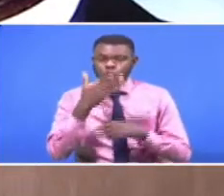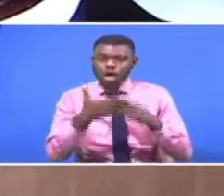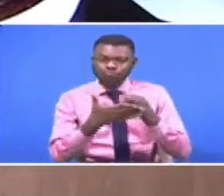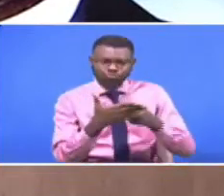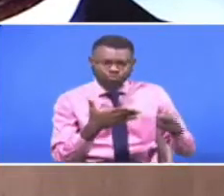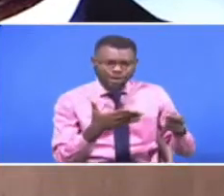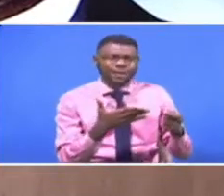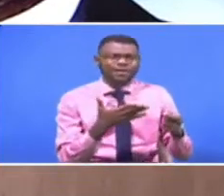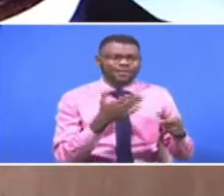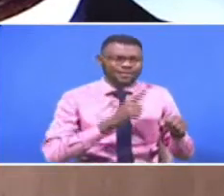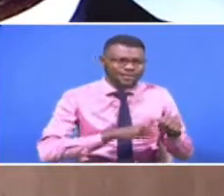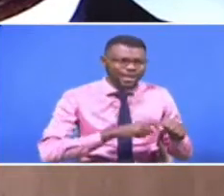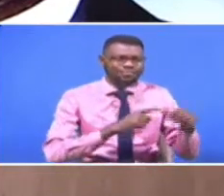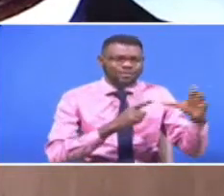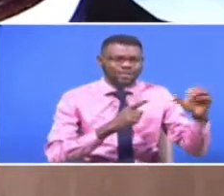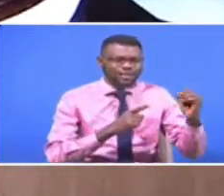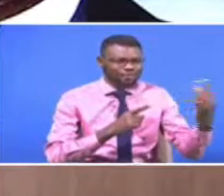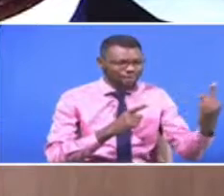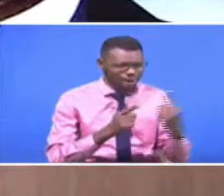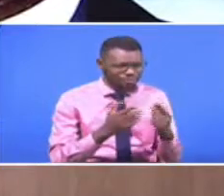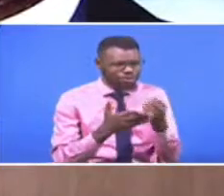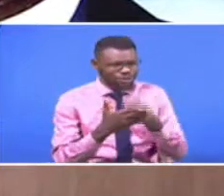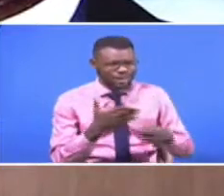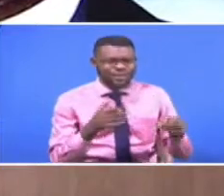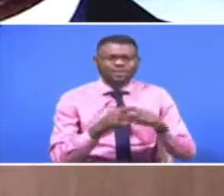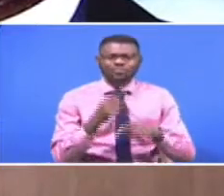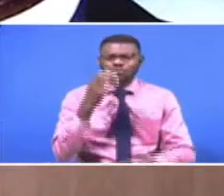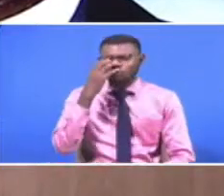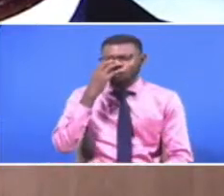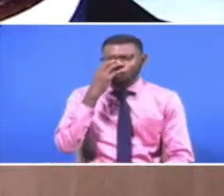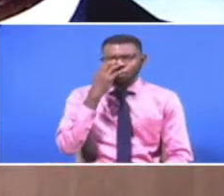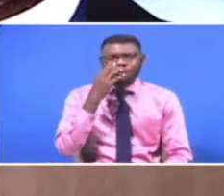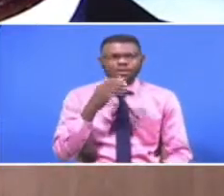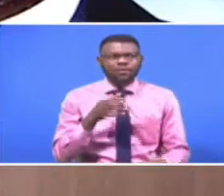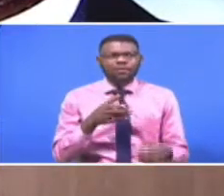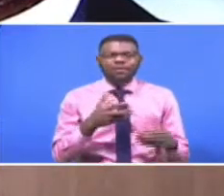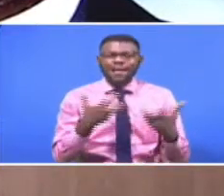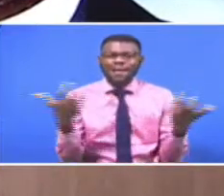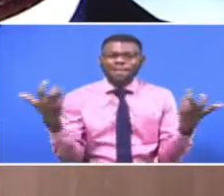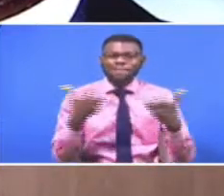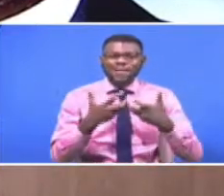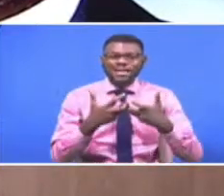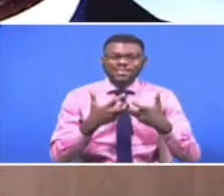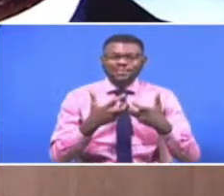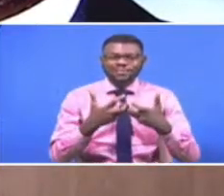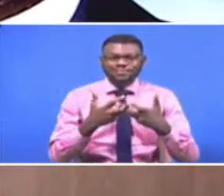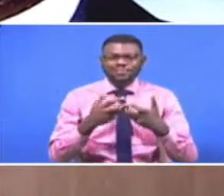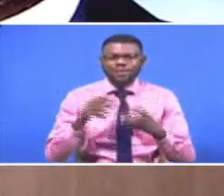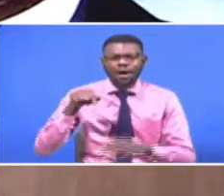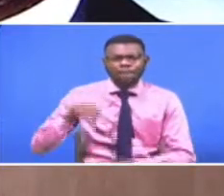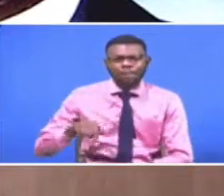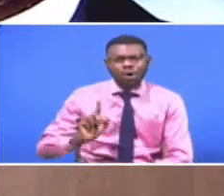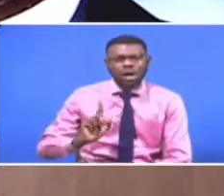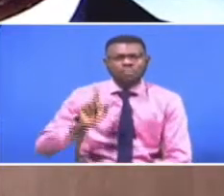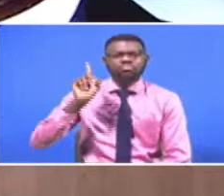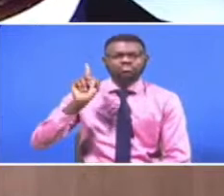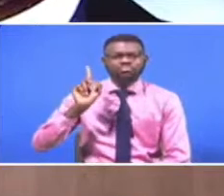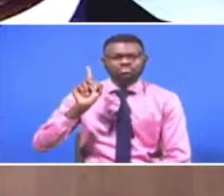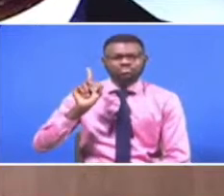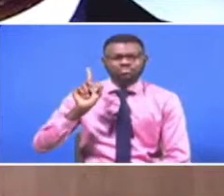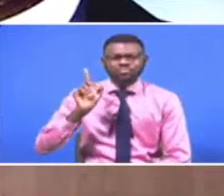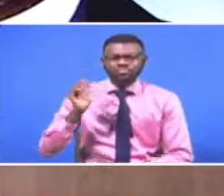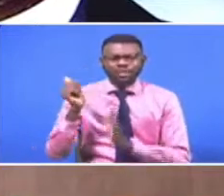cabinet secretary. Now, the targets have been set in line with the Kenya Kwanza administration's bottom-up economic transformation